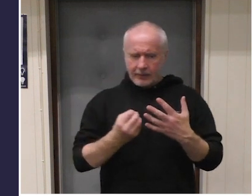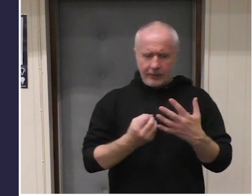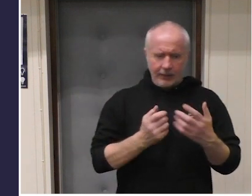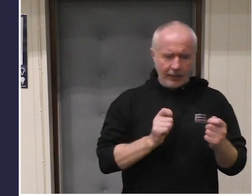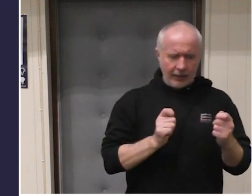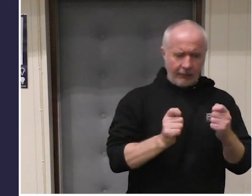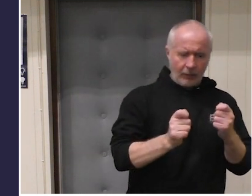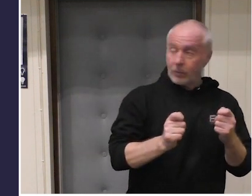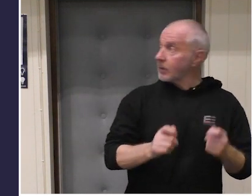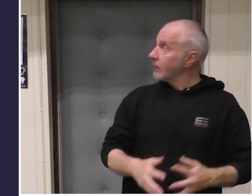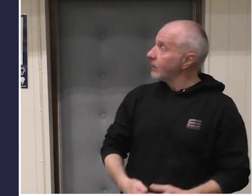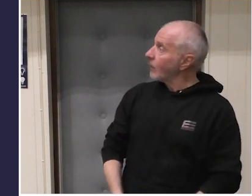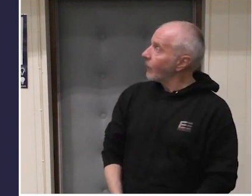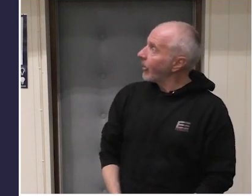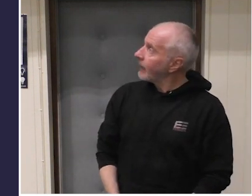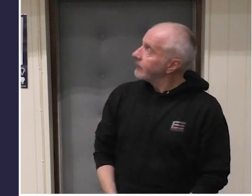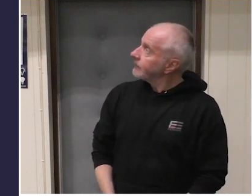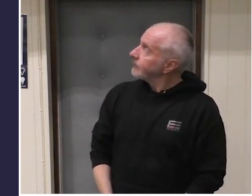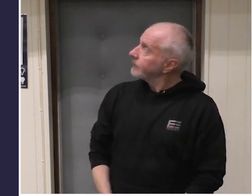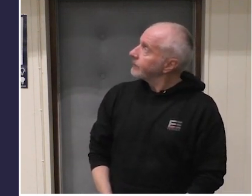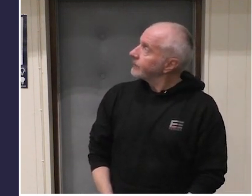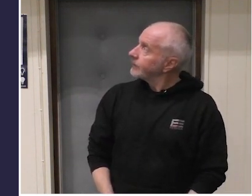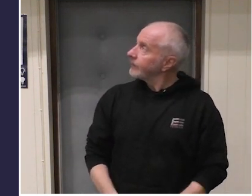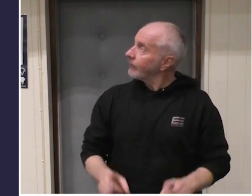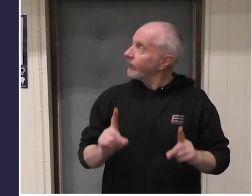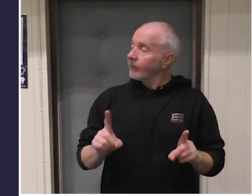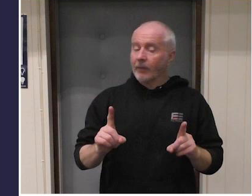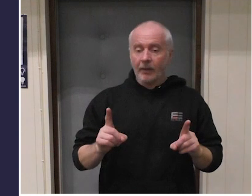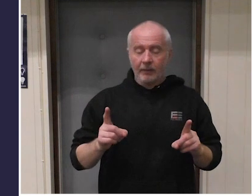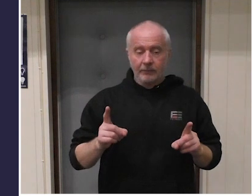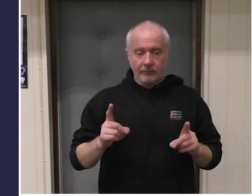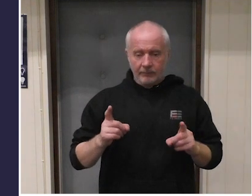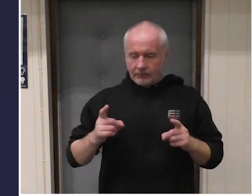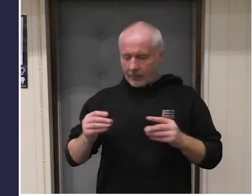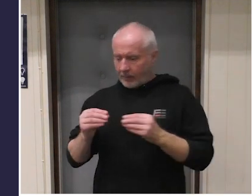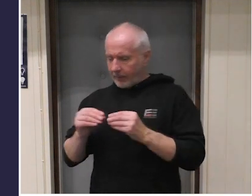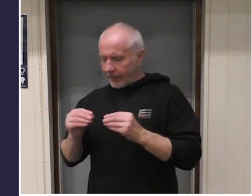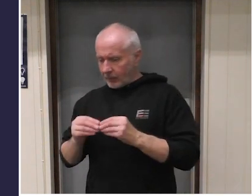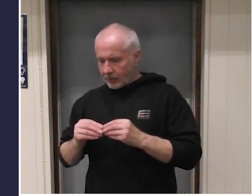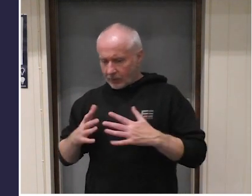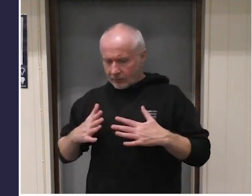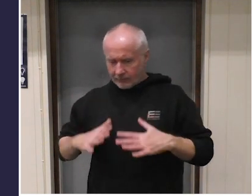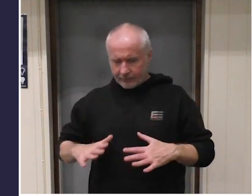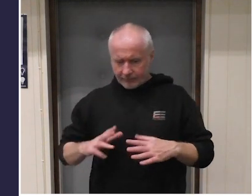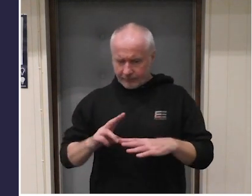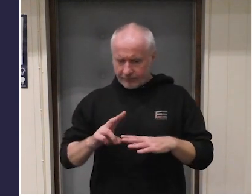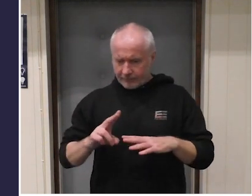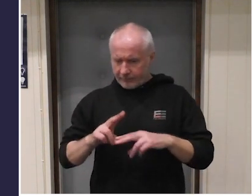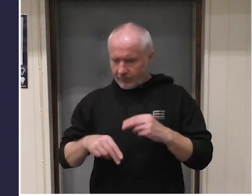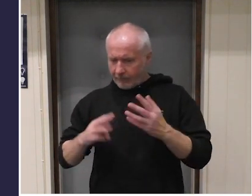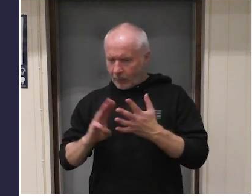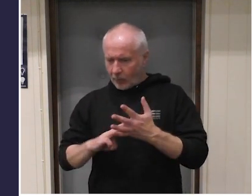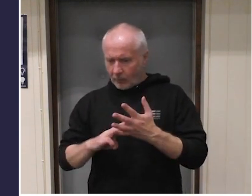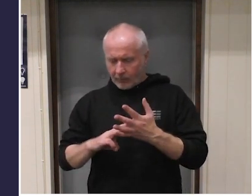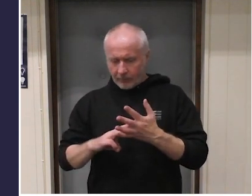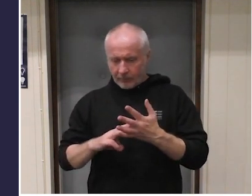So in order to understand biological form and how it's related, we need to understand evolution as a process.